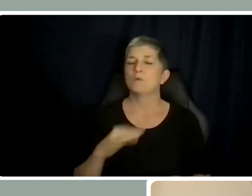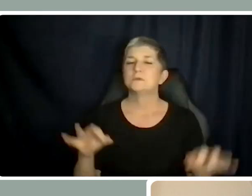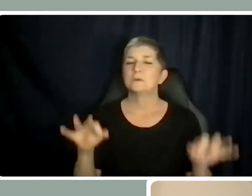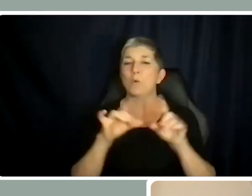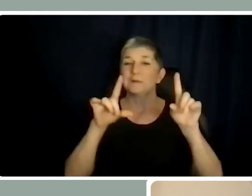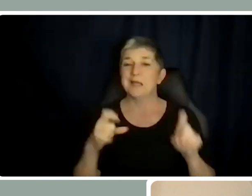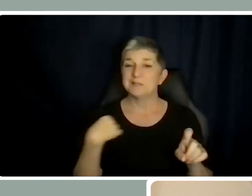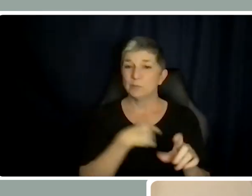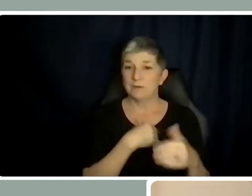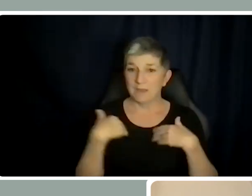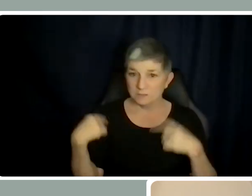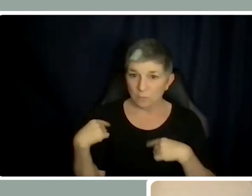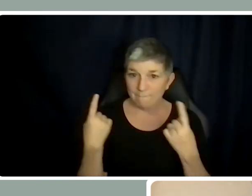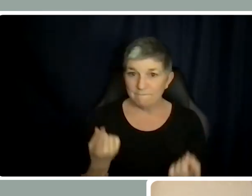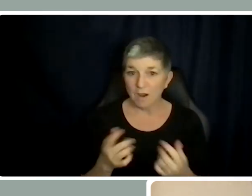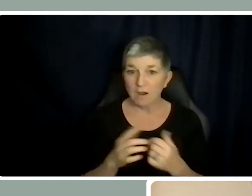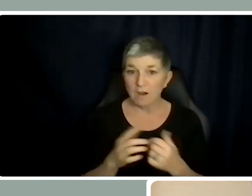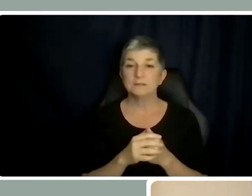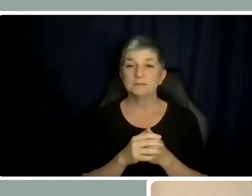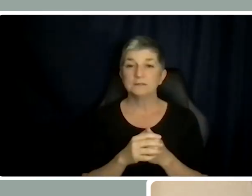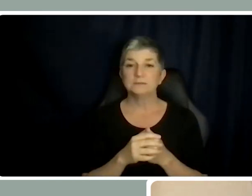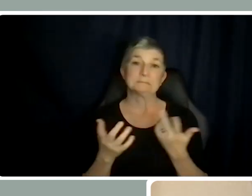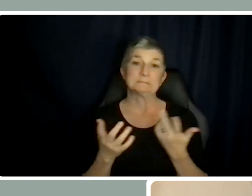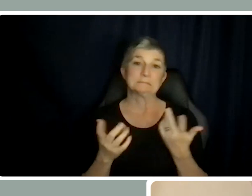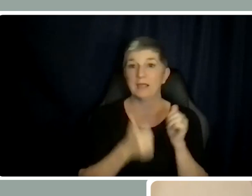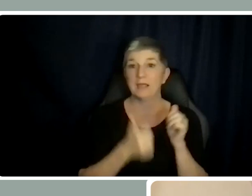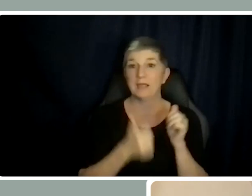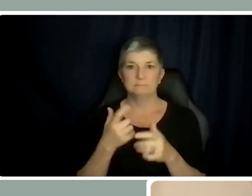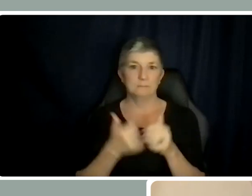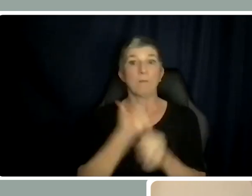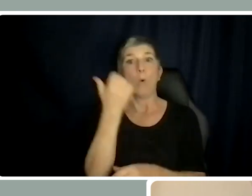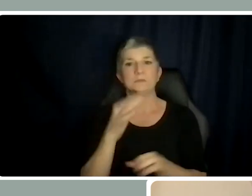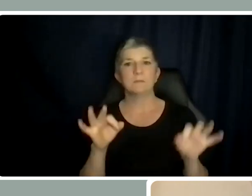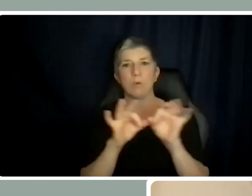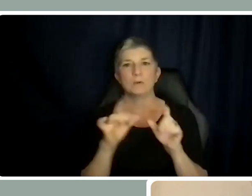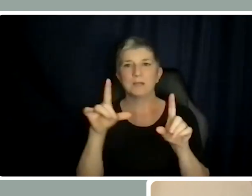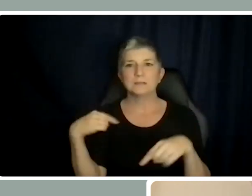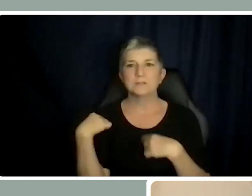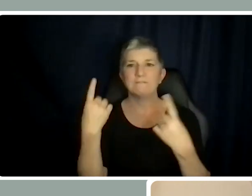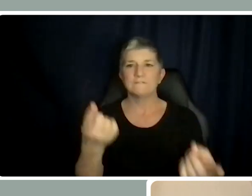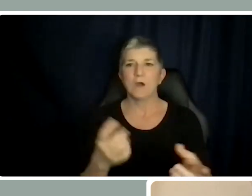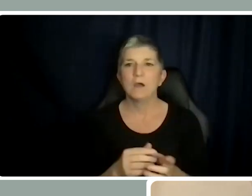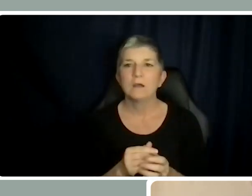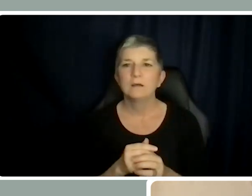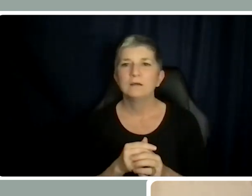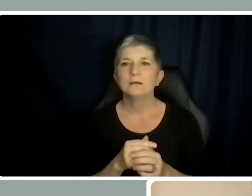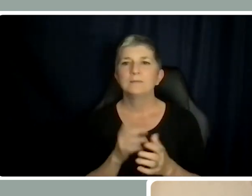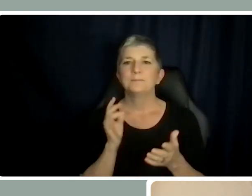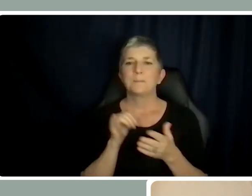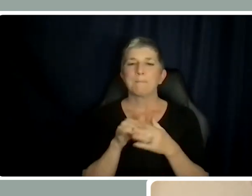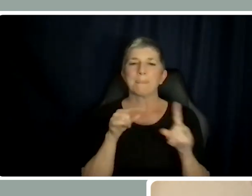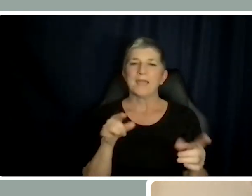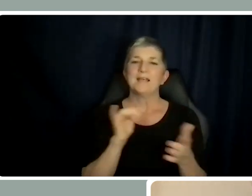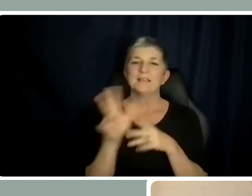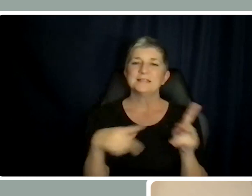tests we've had so far of that really was the most important test we've had so far about whether we should incorporate this type of